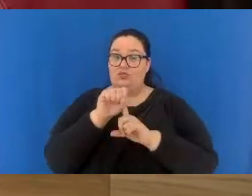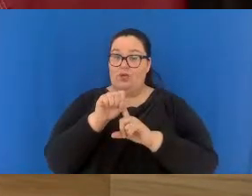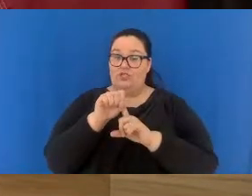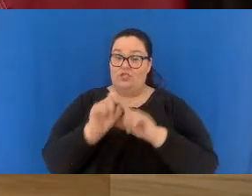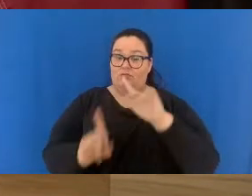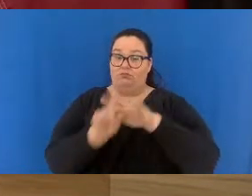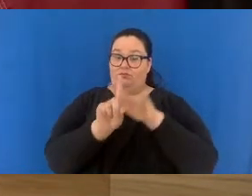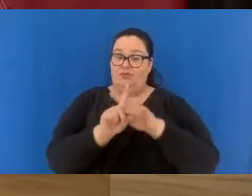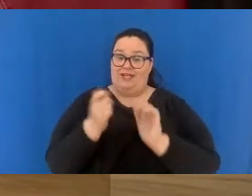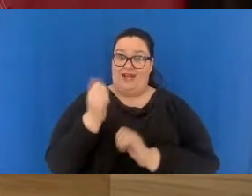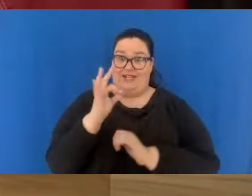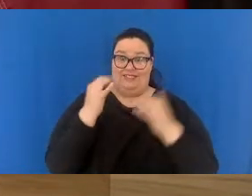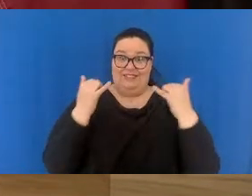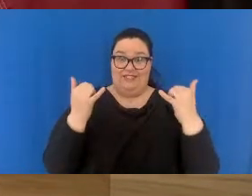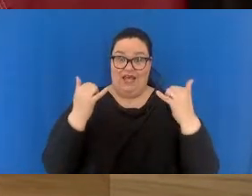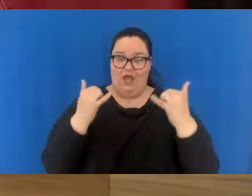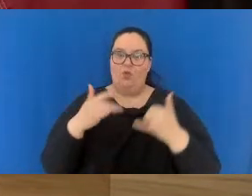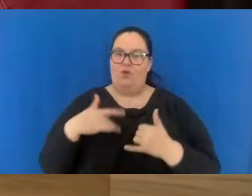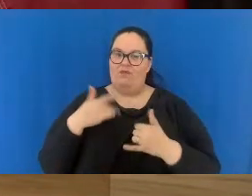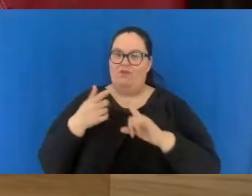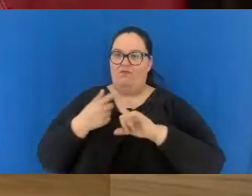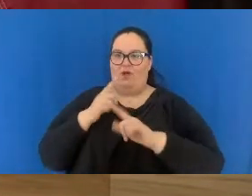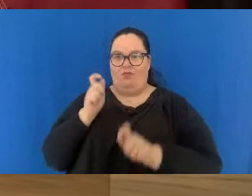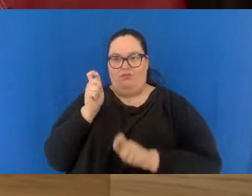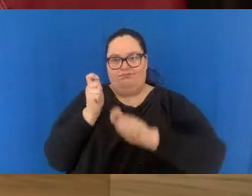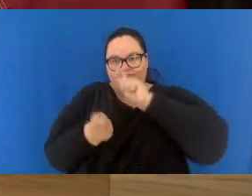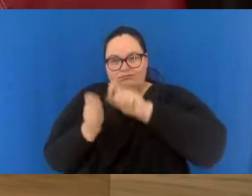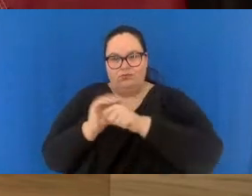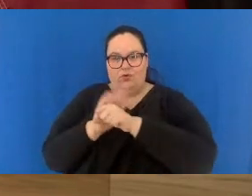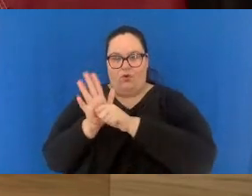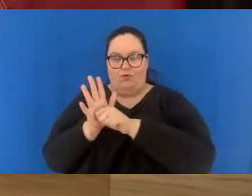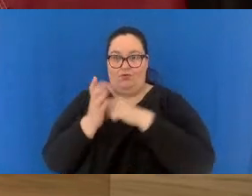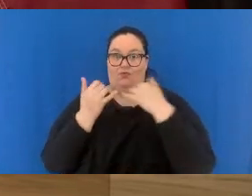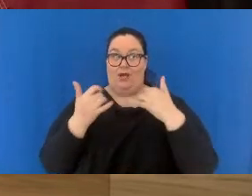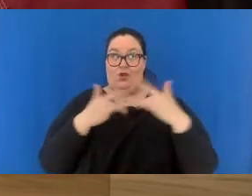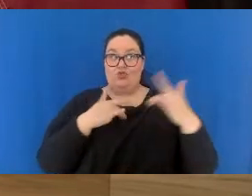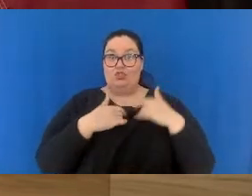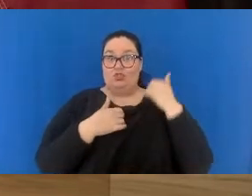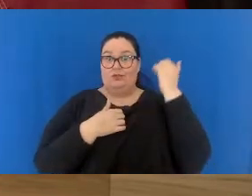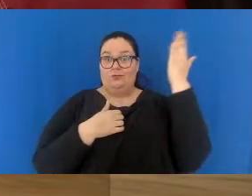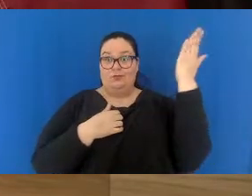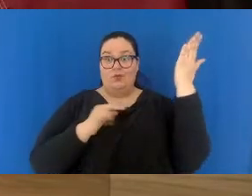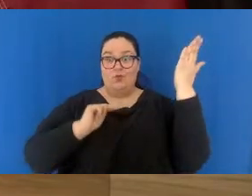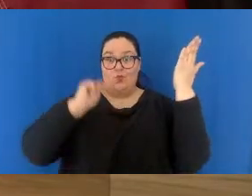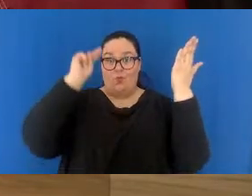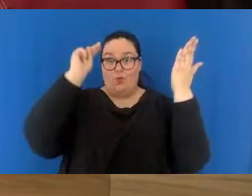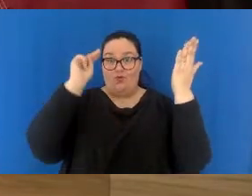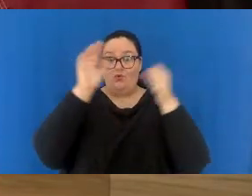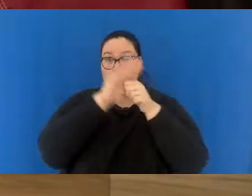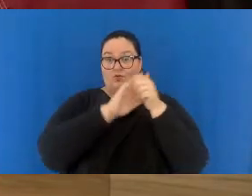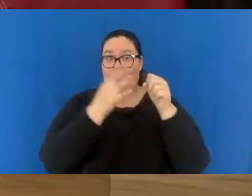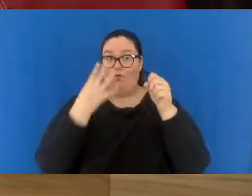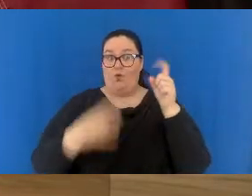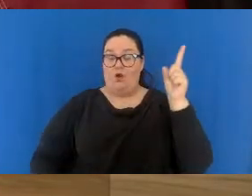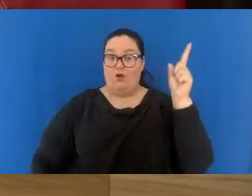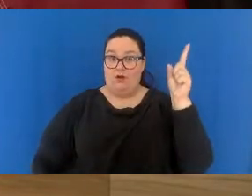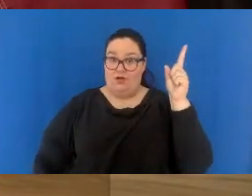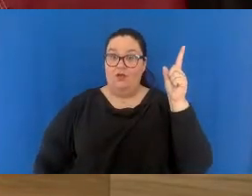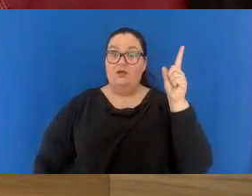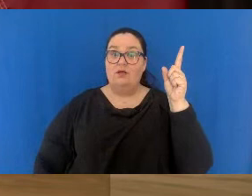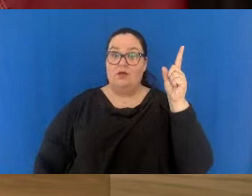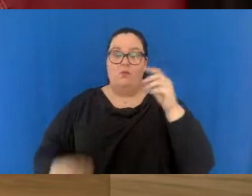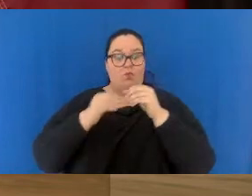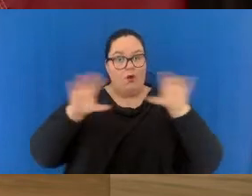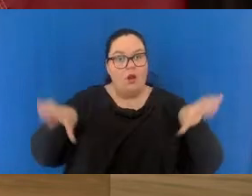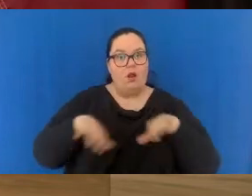concern. But our most pressing concern now is Zone 4, where we must take further measures to reduce the spread of this virus.